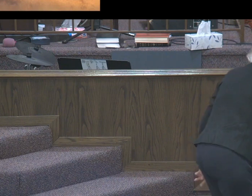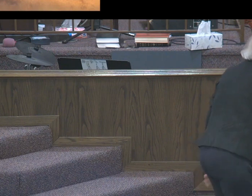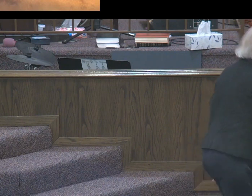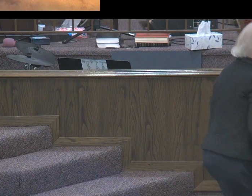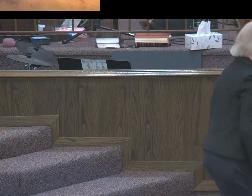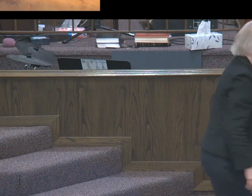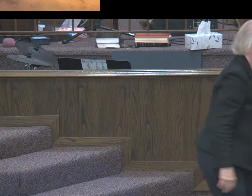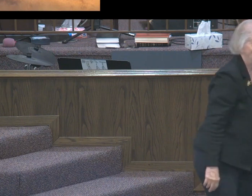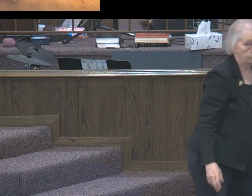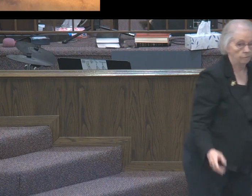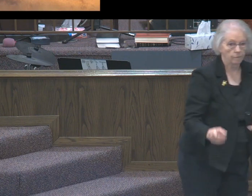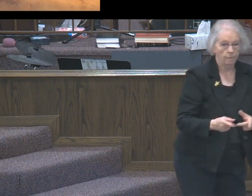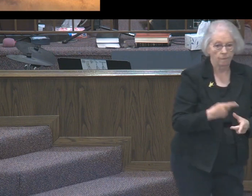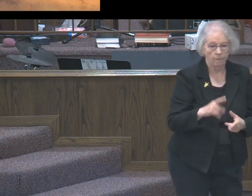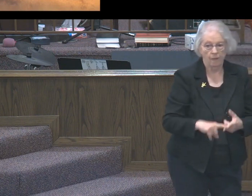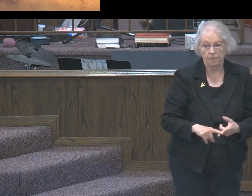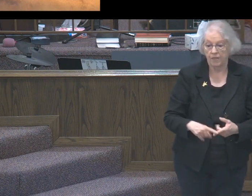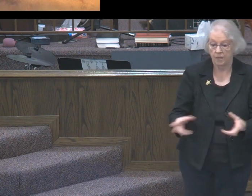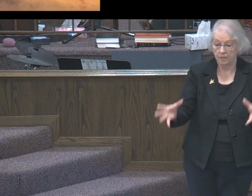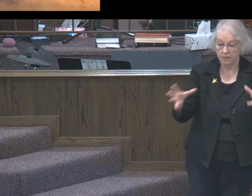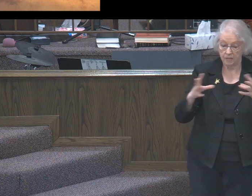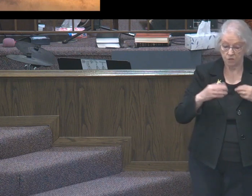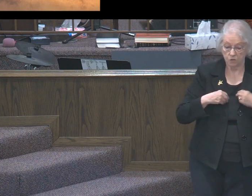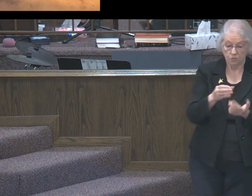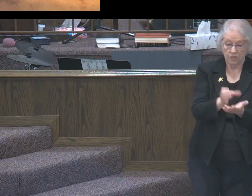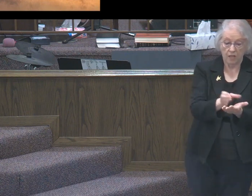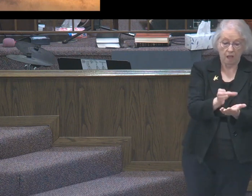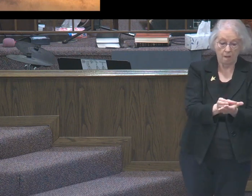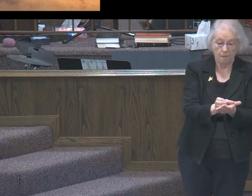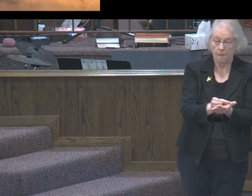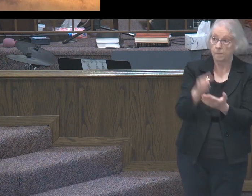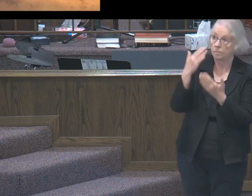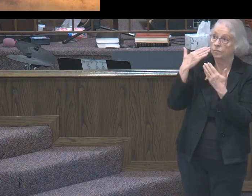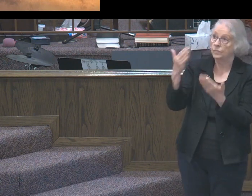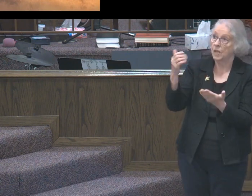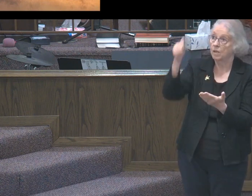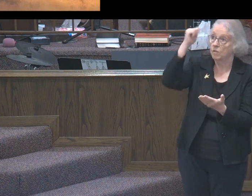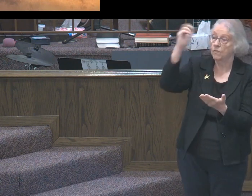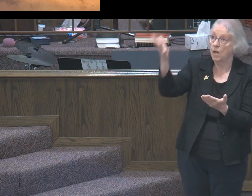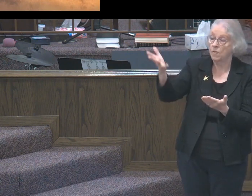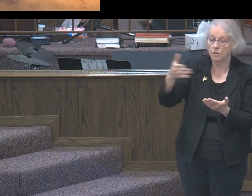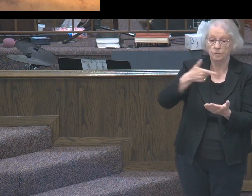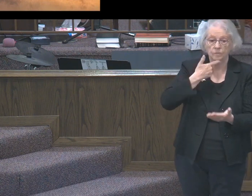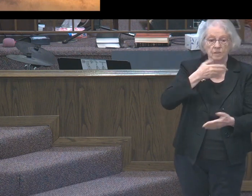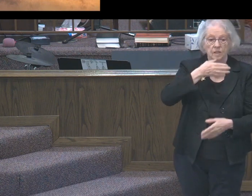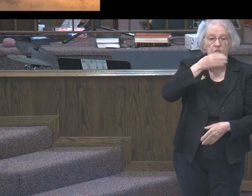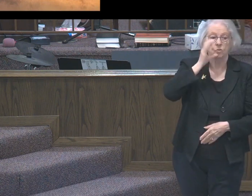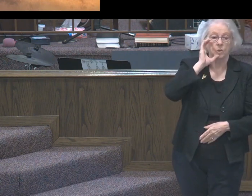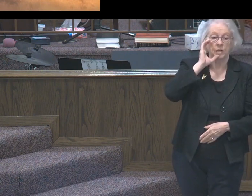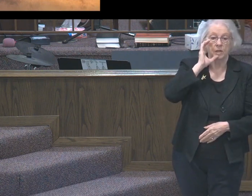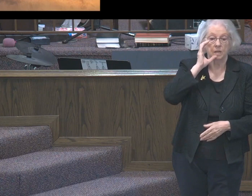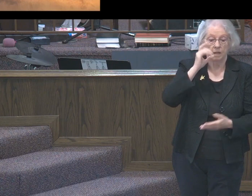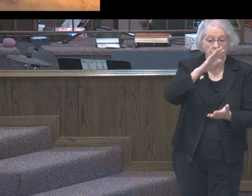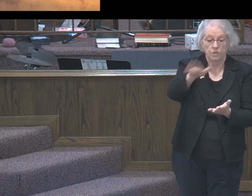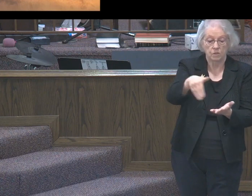And then he took the cup and gave thanks and gave it to them, saying, "Drink from it, all of you, for